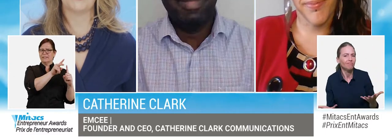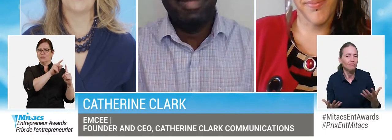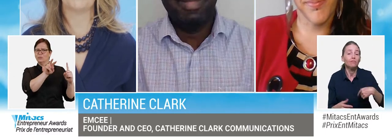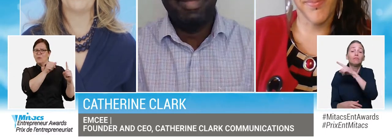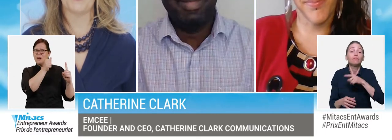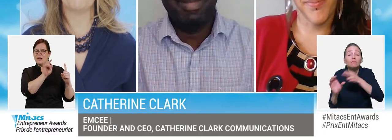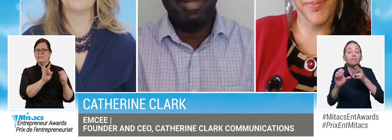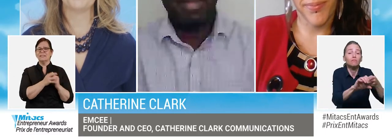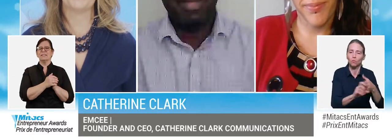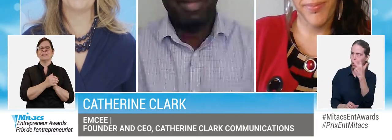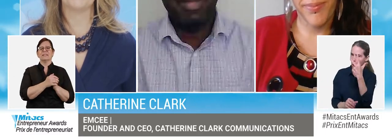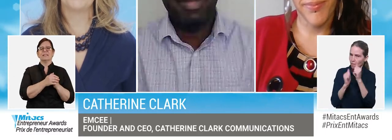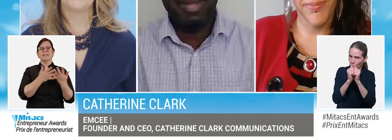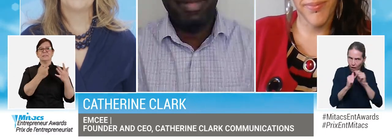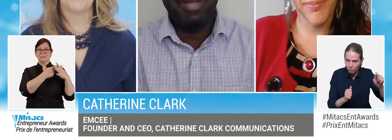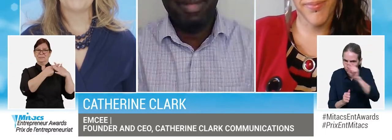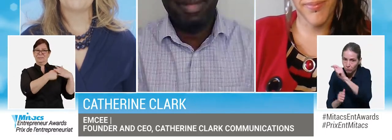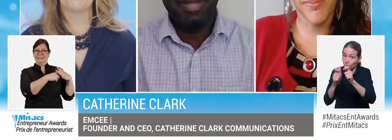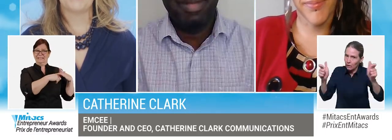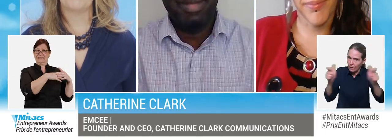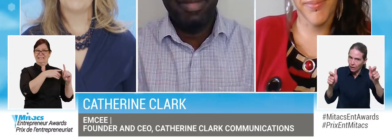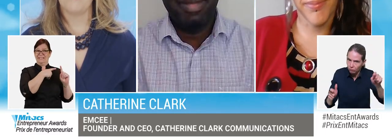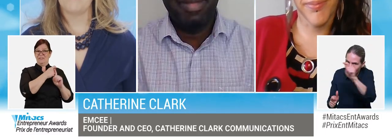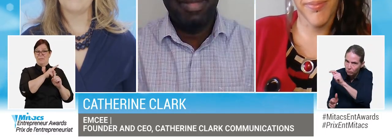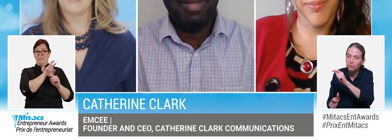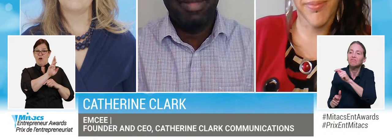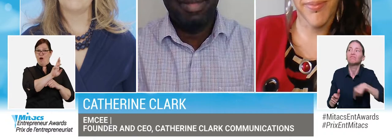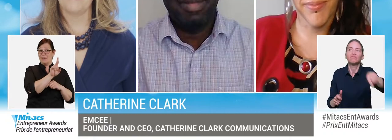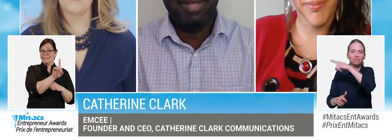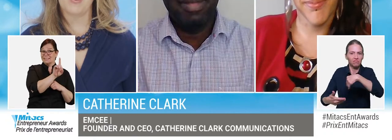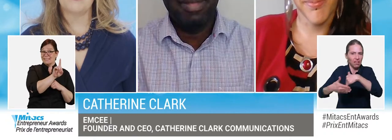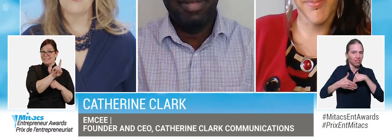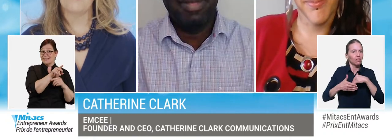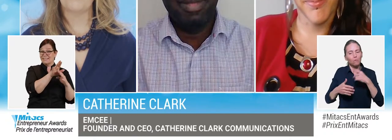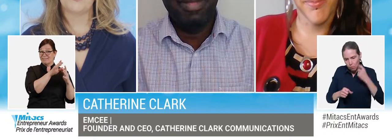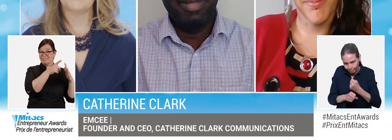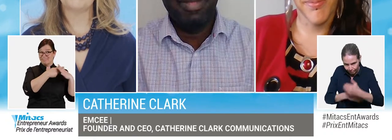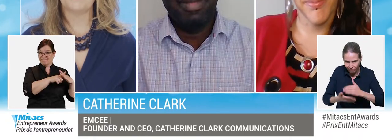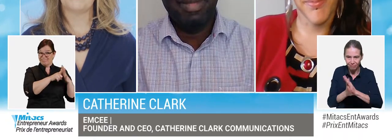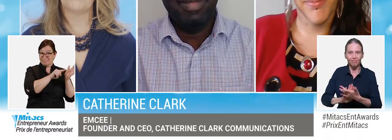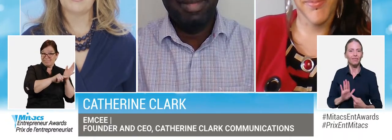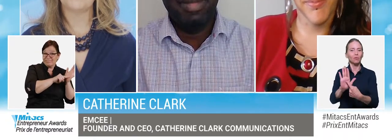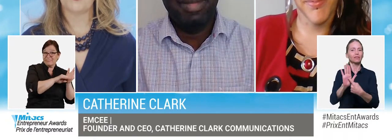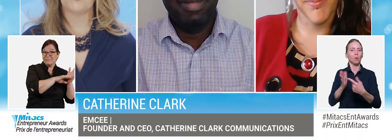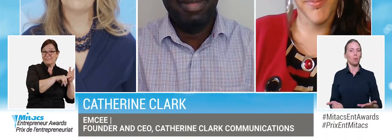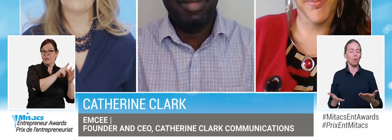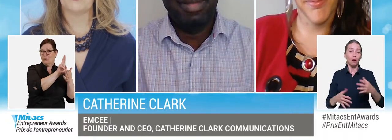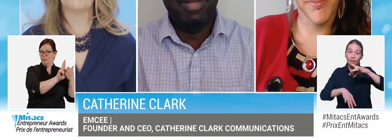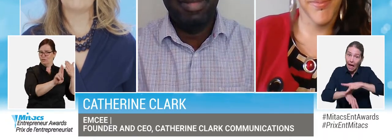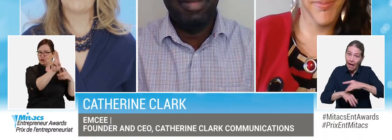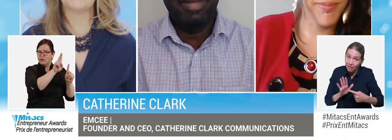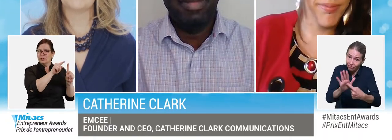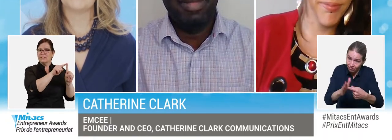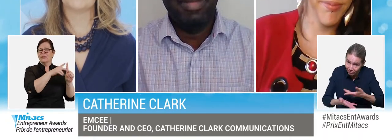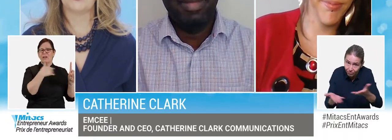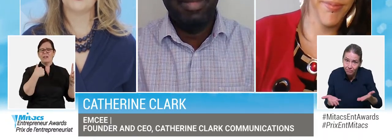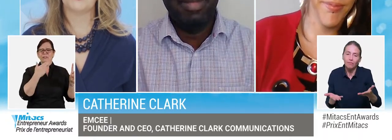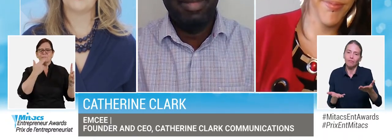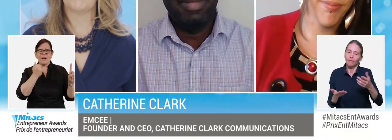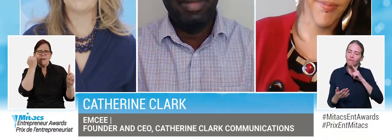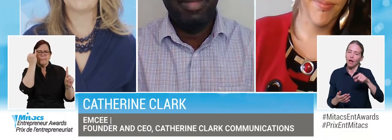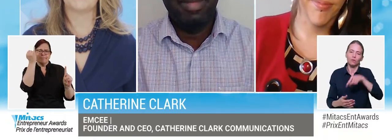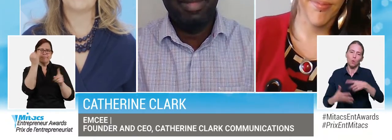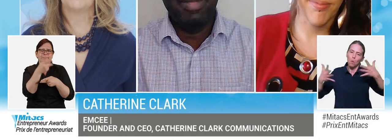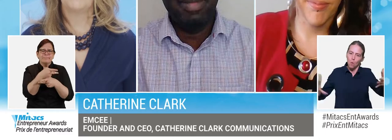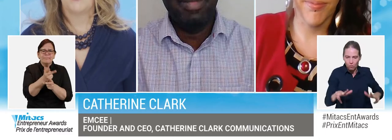challenges along the way, for sure. And Paul, on that note, what has been the greatest hurdle that you faced since